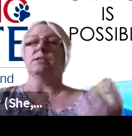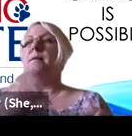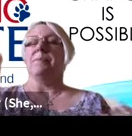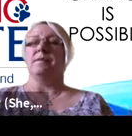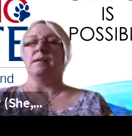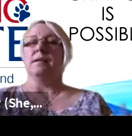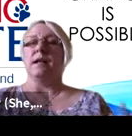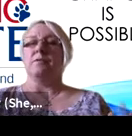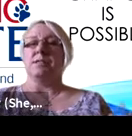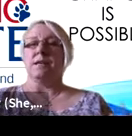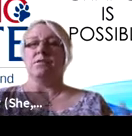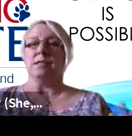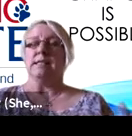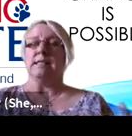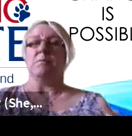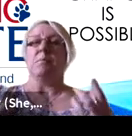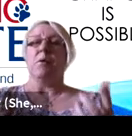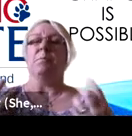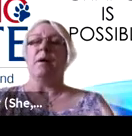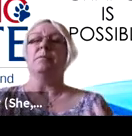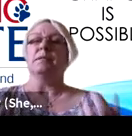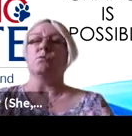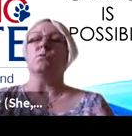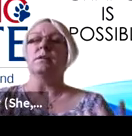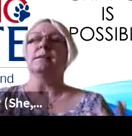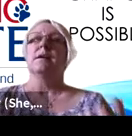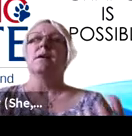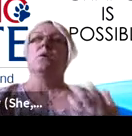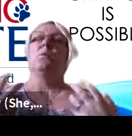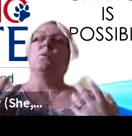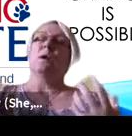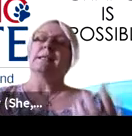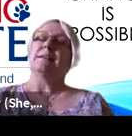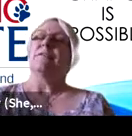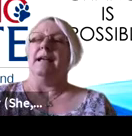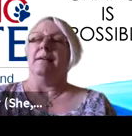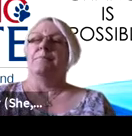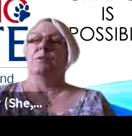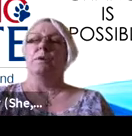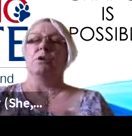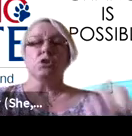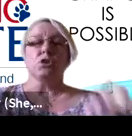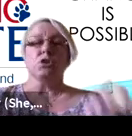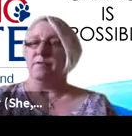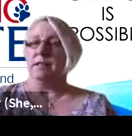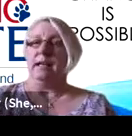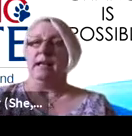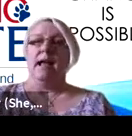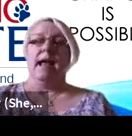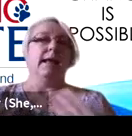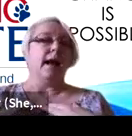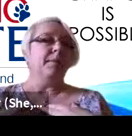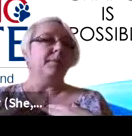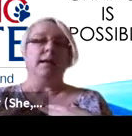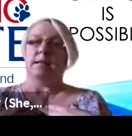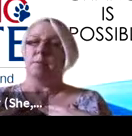college system and the California State University system are both public schools, we work differently. We are structured differently.